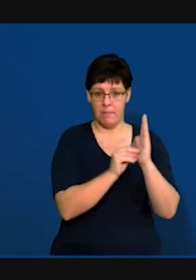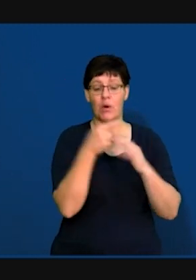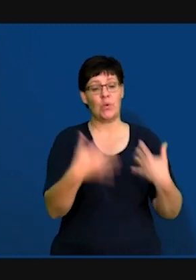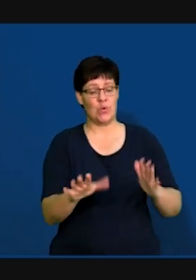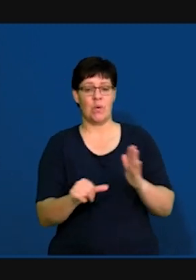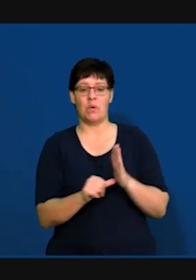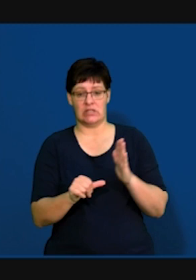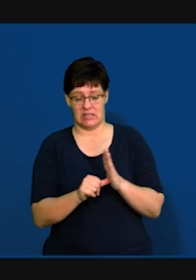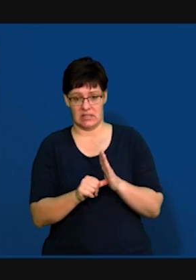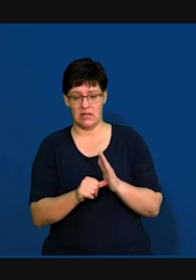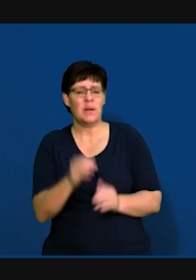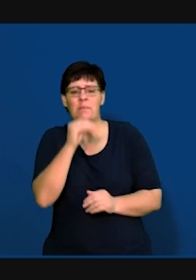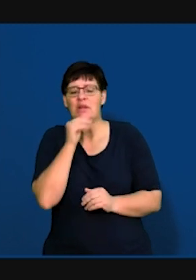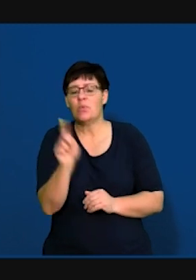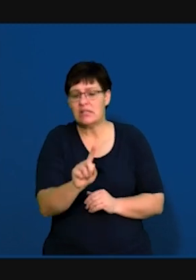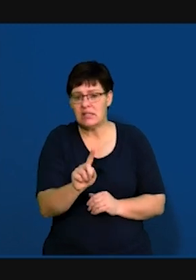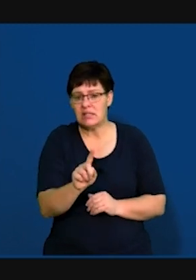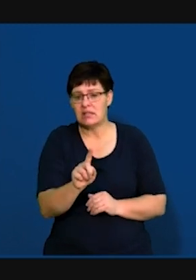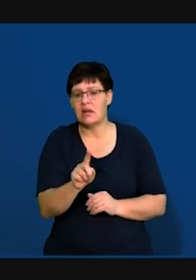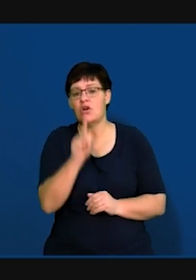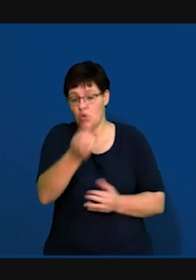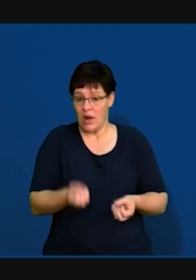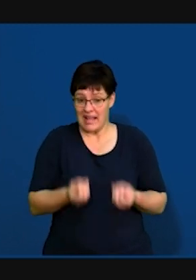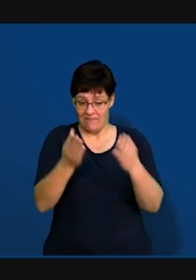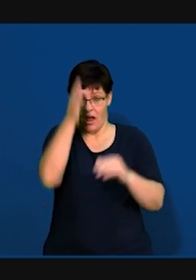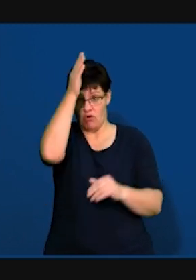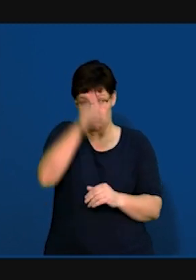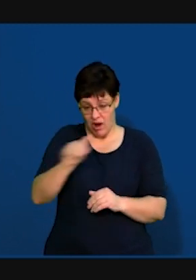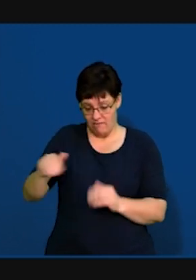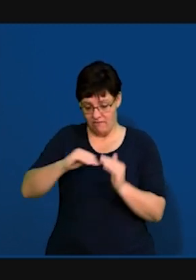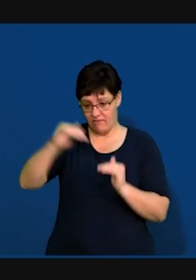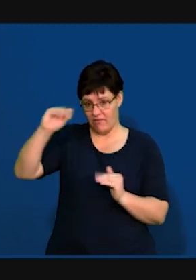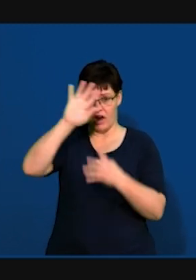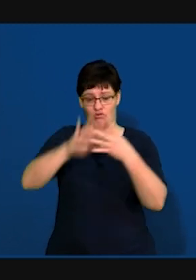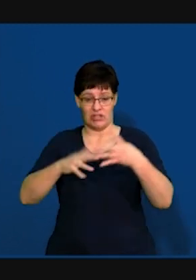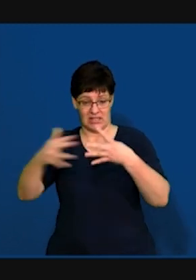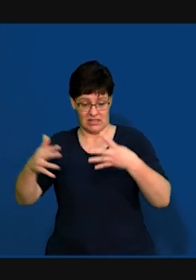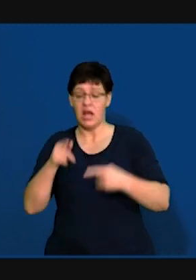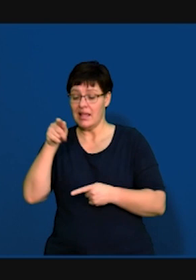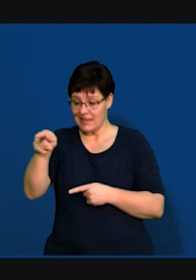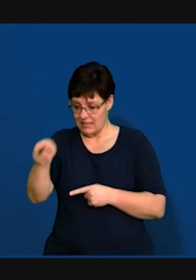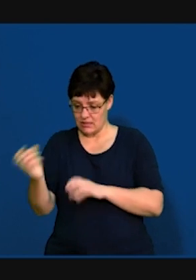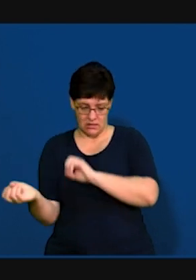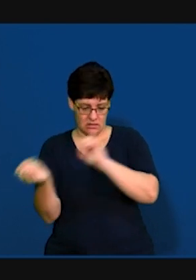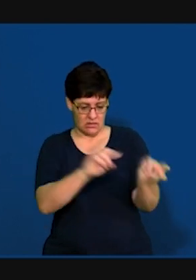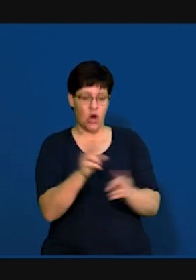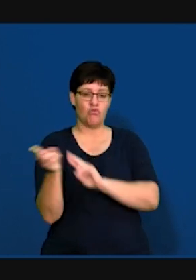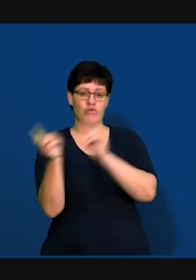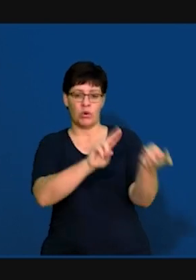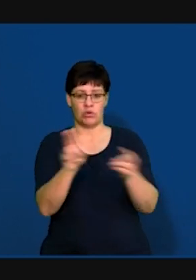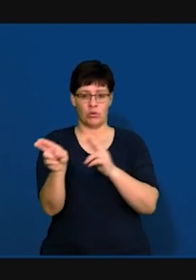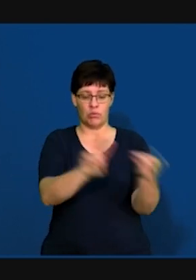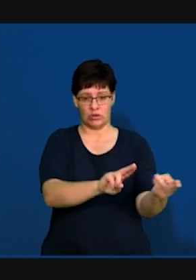that time. And it simply means that you'll be given a graph in a grid, and then you are supposed to use the graph to respond to questions.